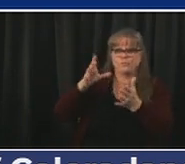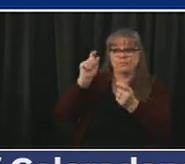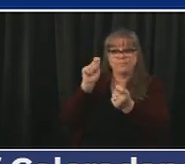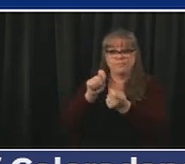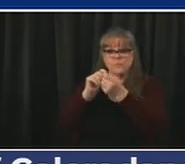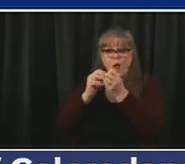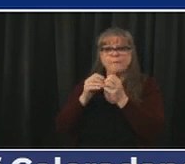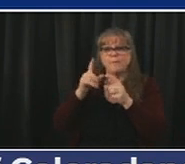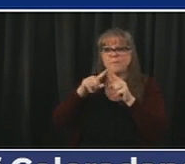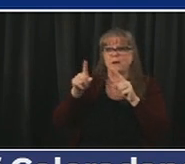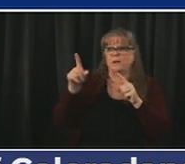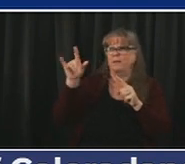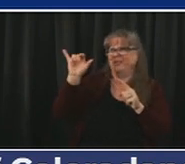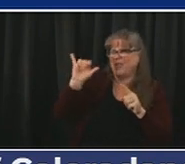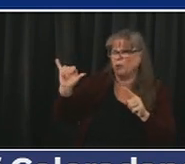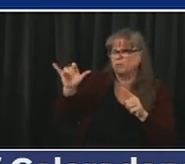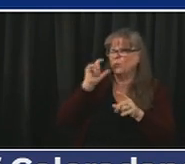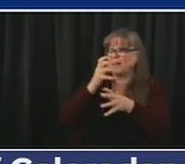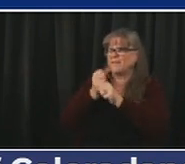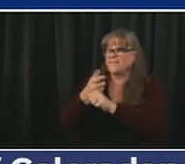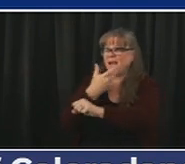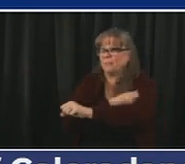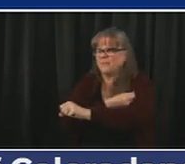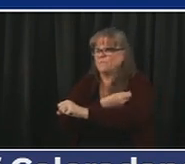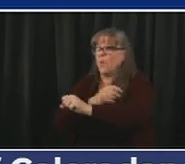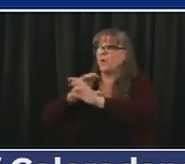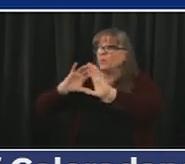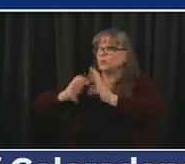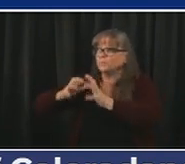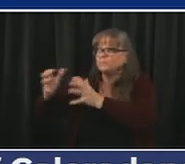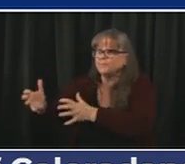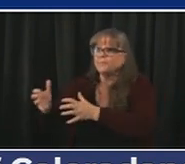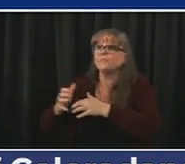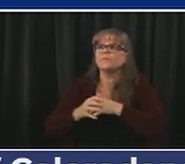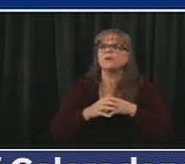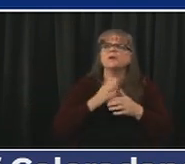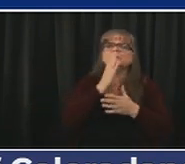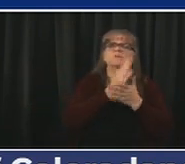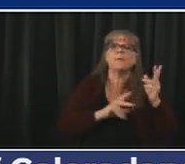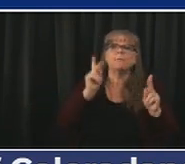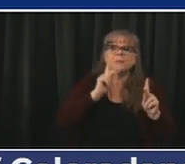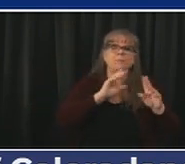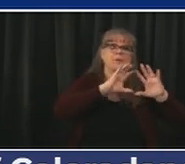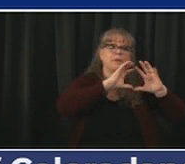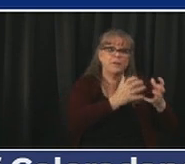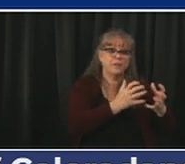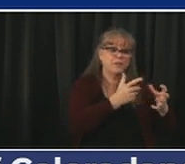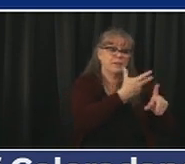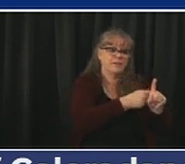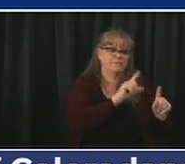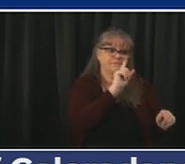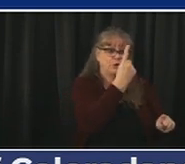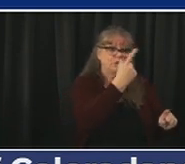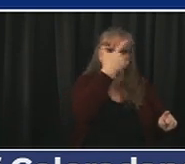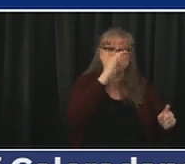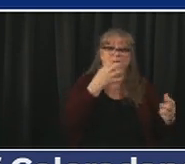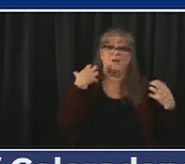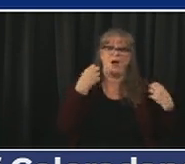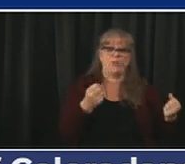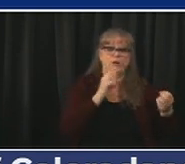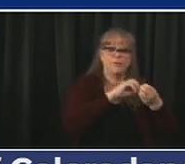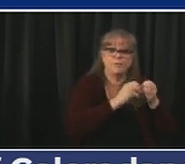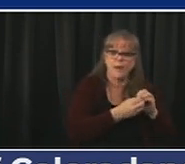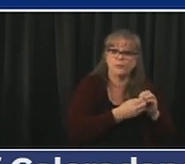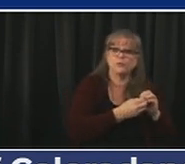already received it because of their age or other conditions. And so, again, these are rough numbers, but they are large numbers.